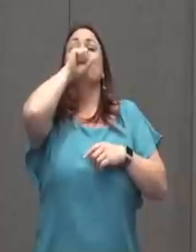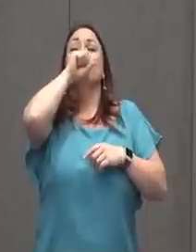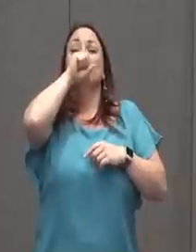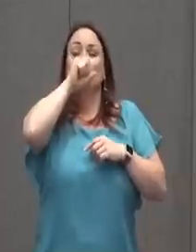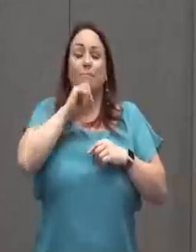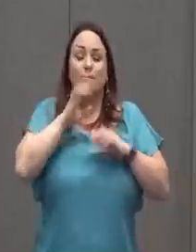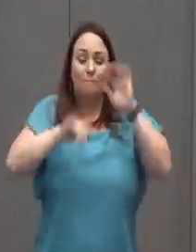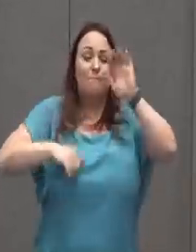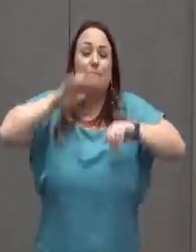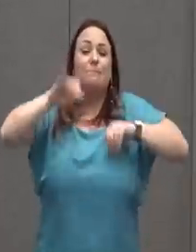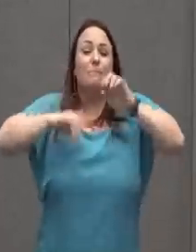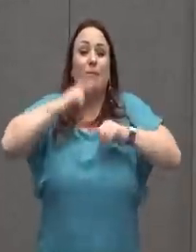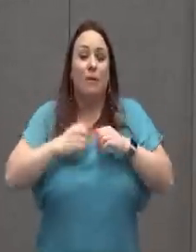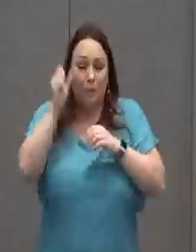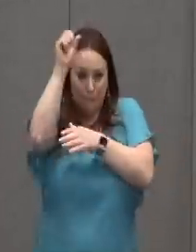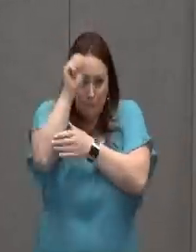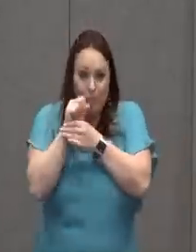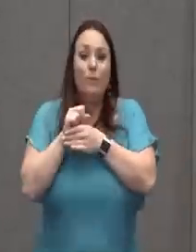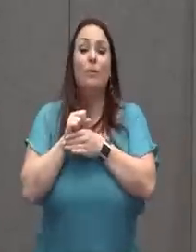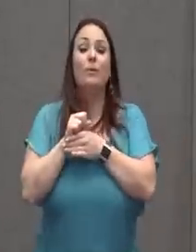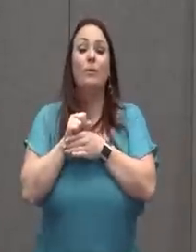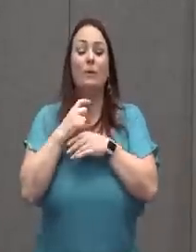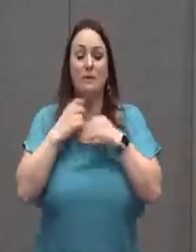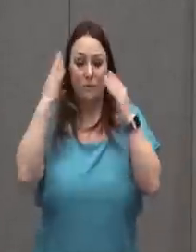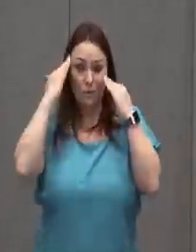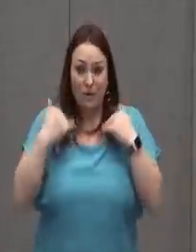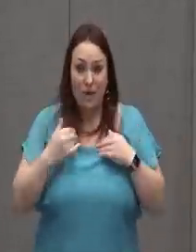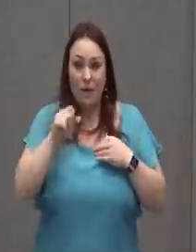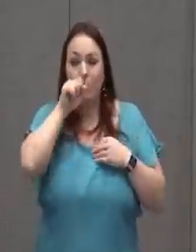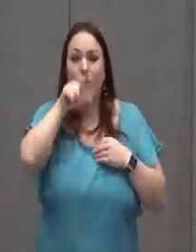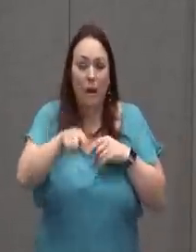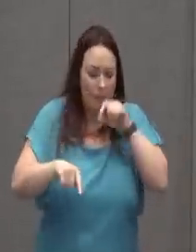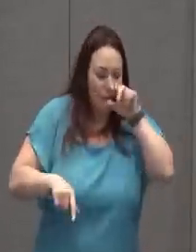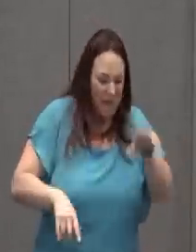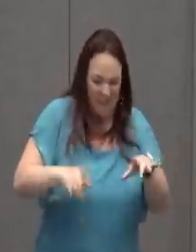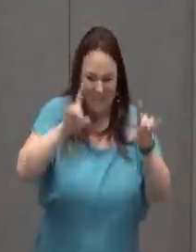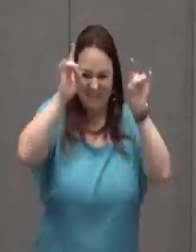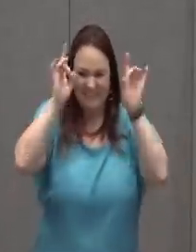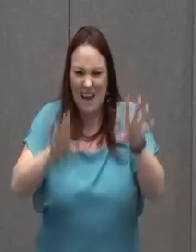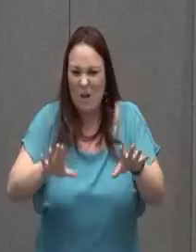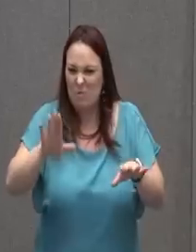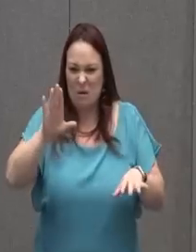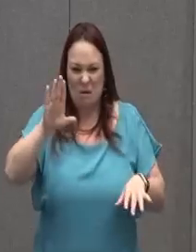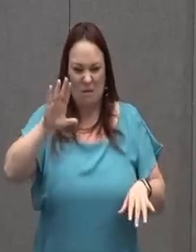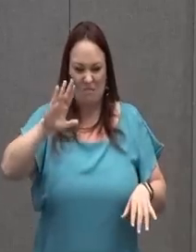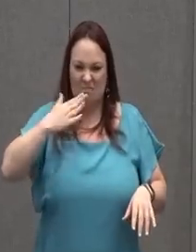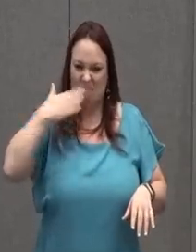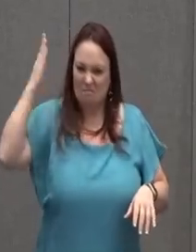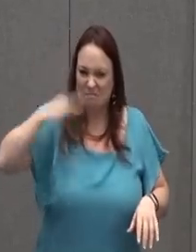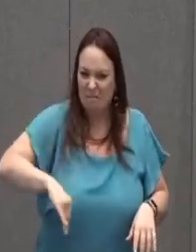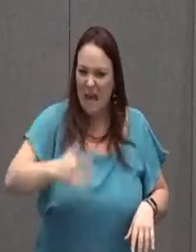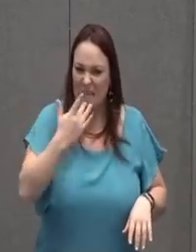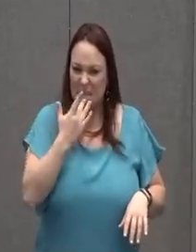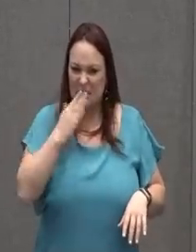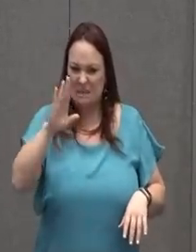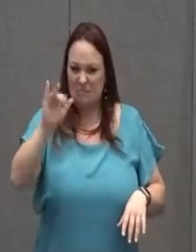surface, gasping for air and spitting mouthfuls of the terrible, bitter water.